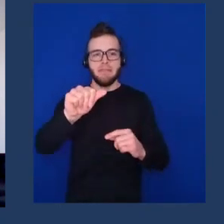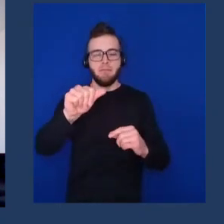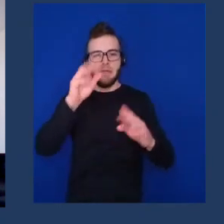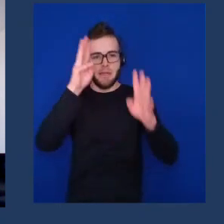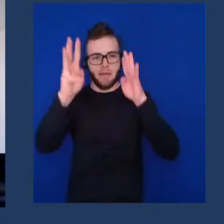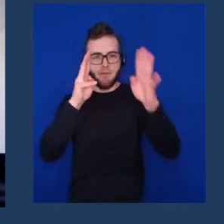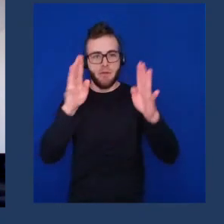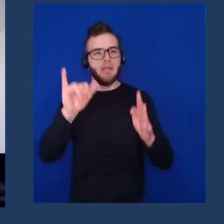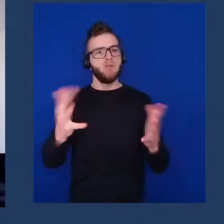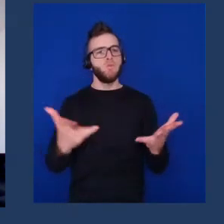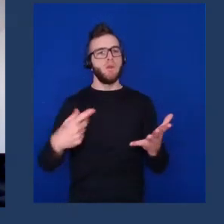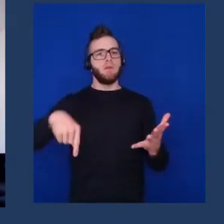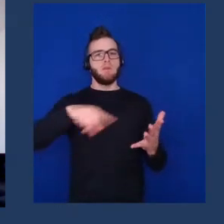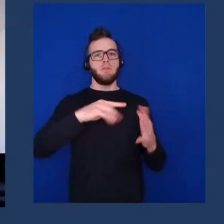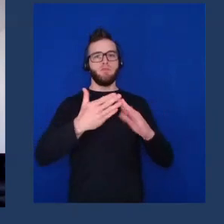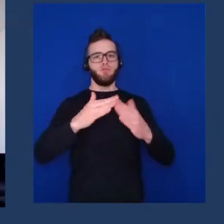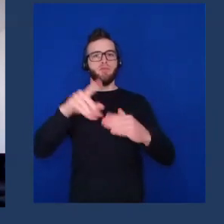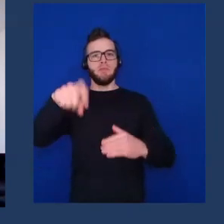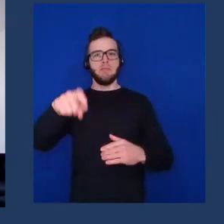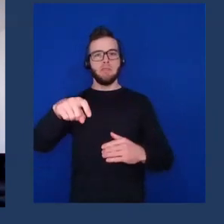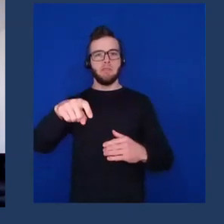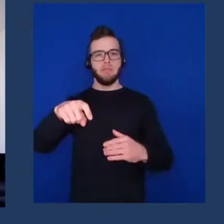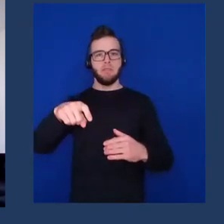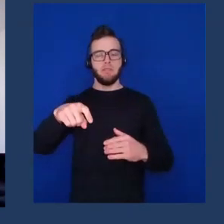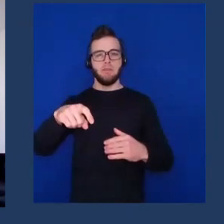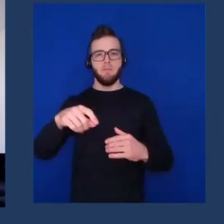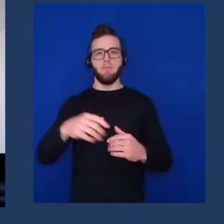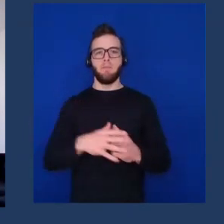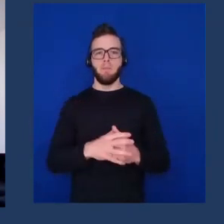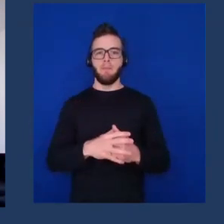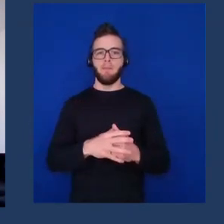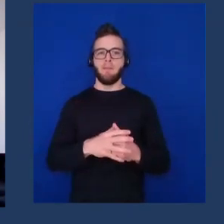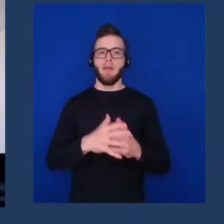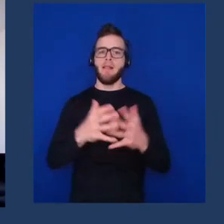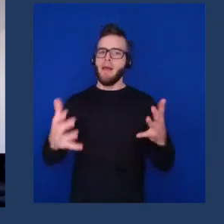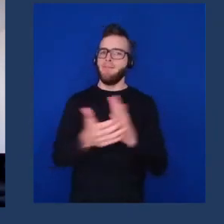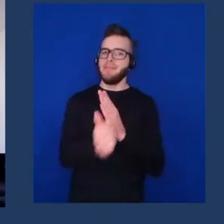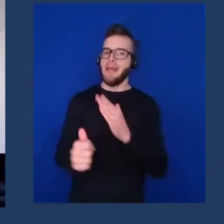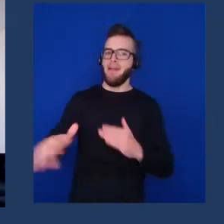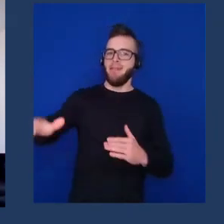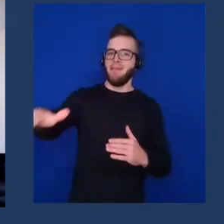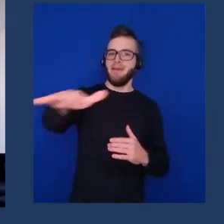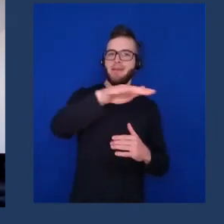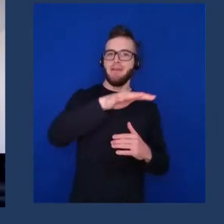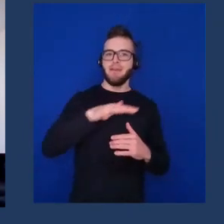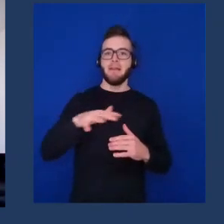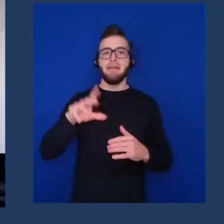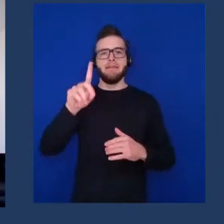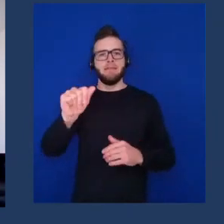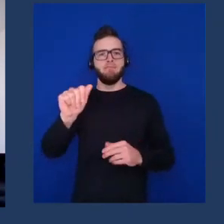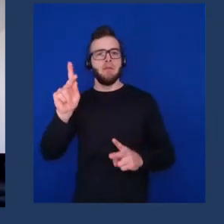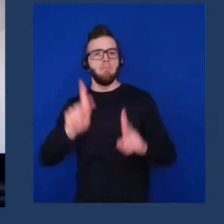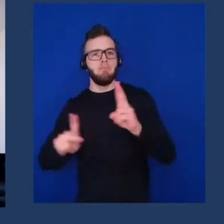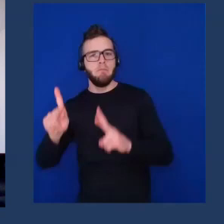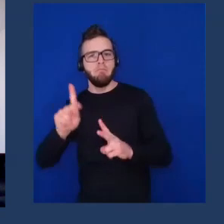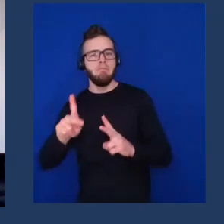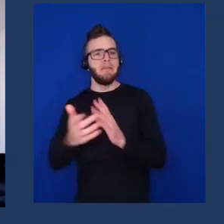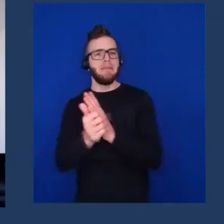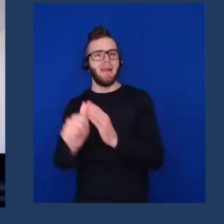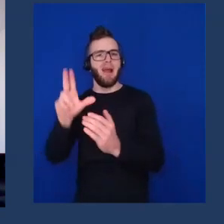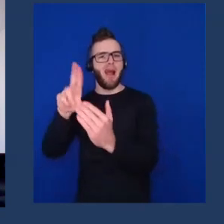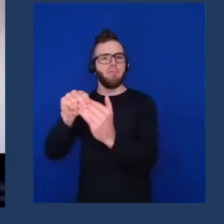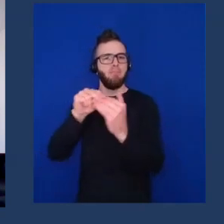global disability community that we know that there are so many great applications of